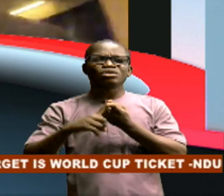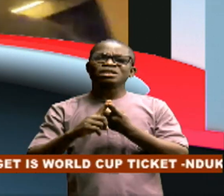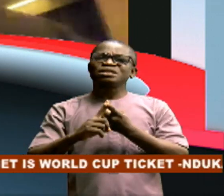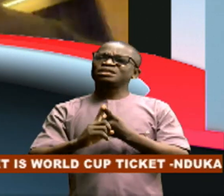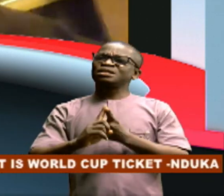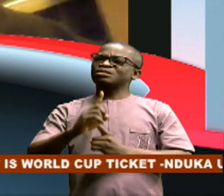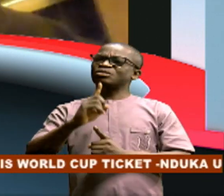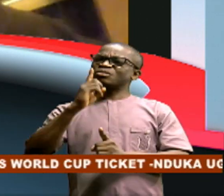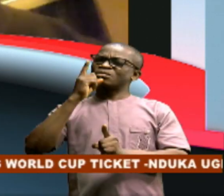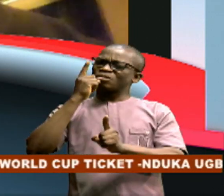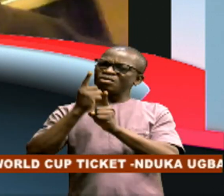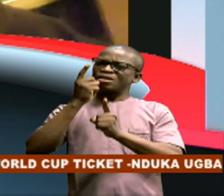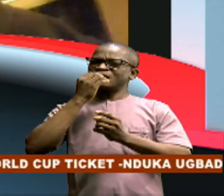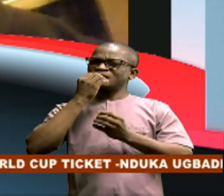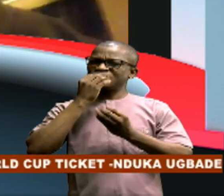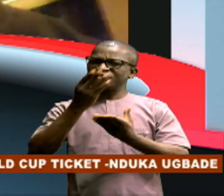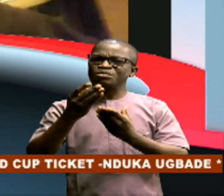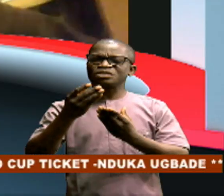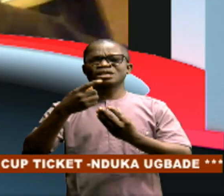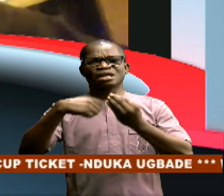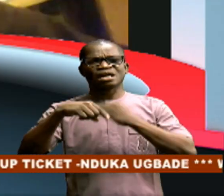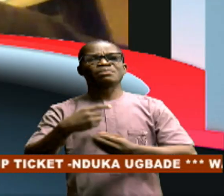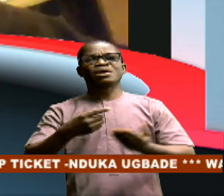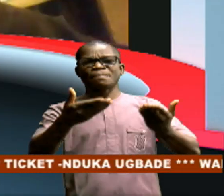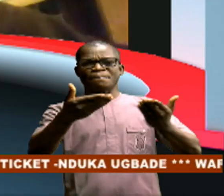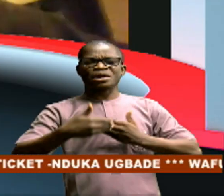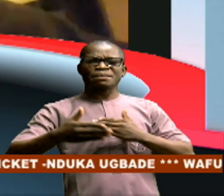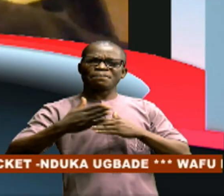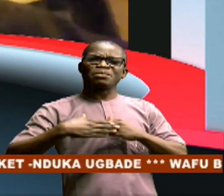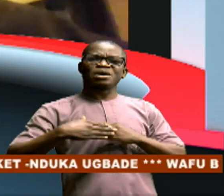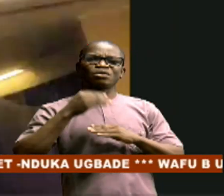of things about the evacuation exercise?